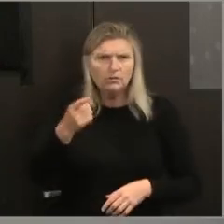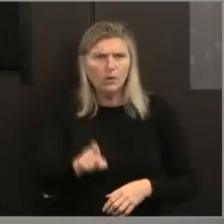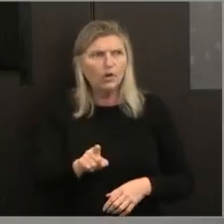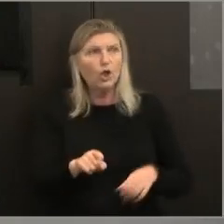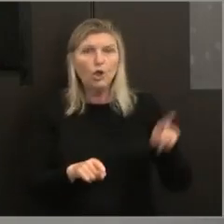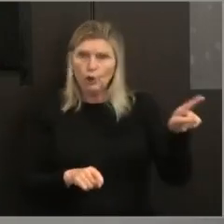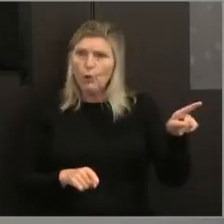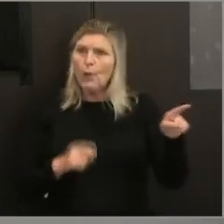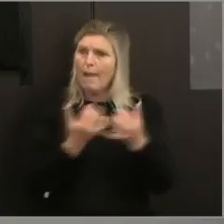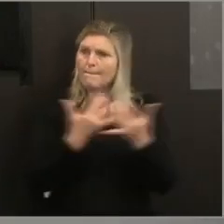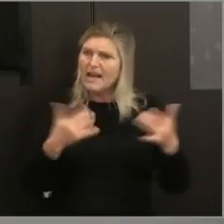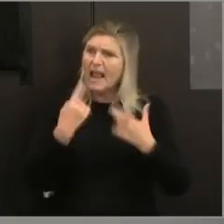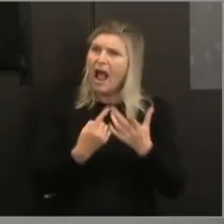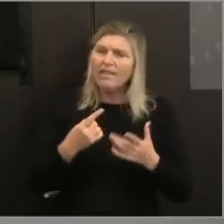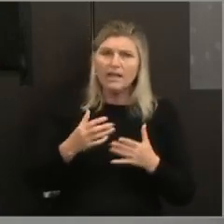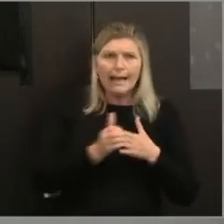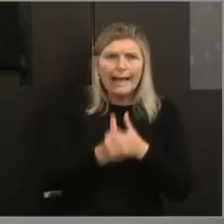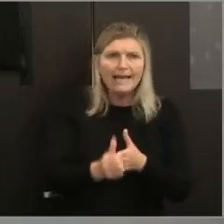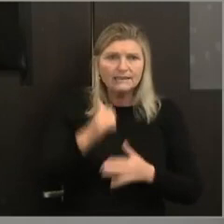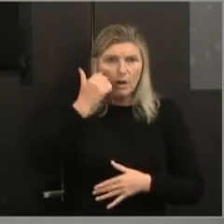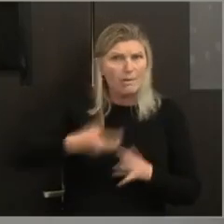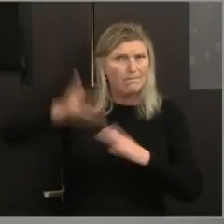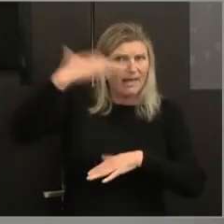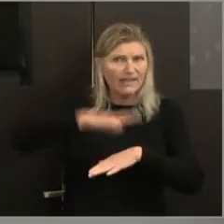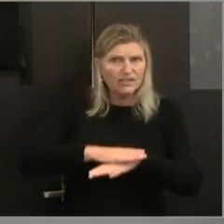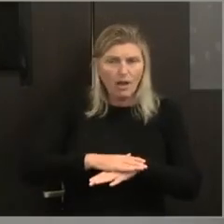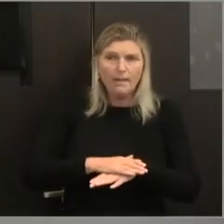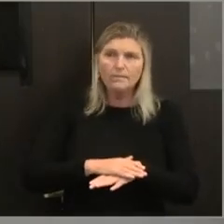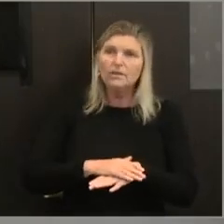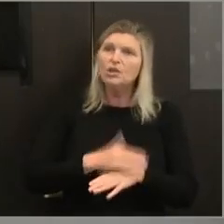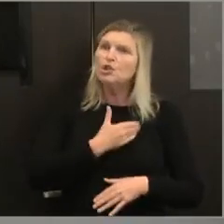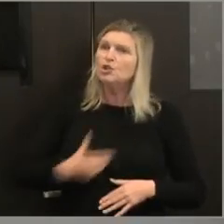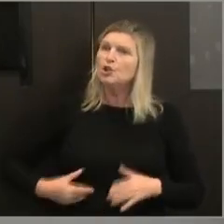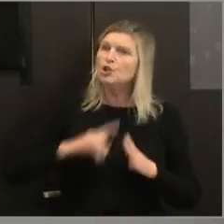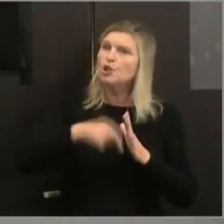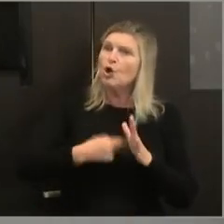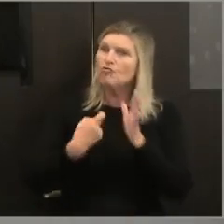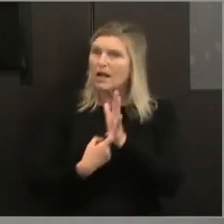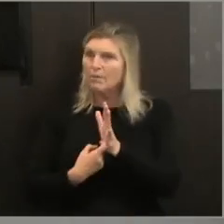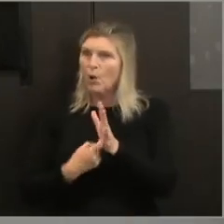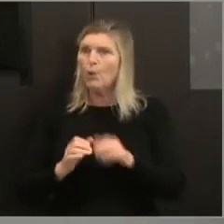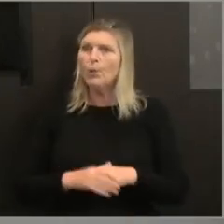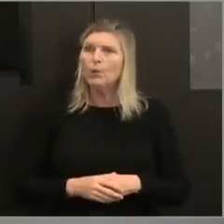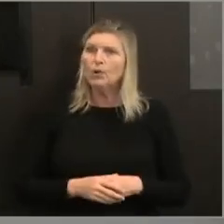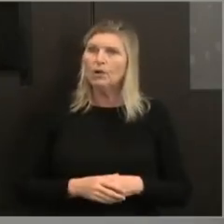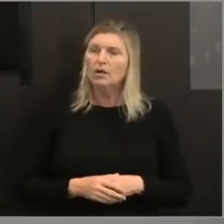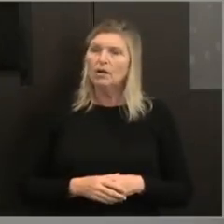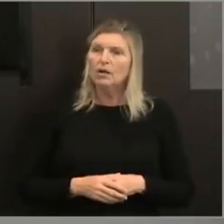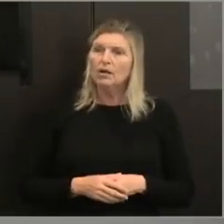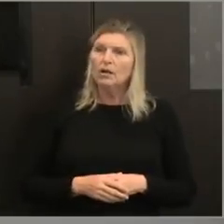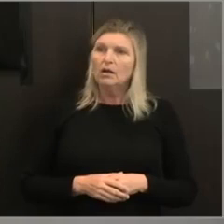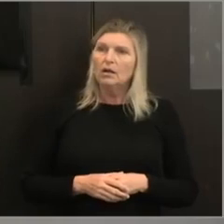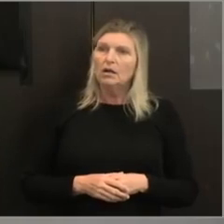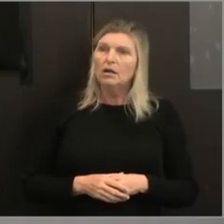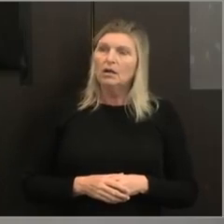you and many other Māori leaders of that time, Sir John Rangihau, Dame Mirasazi, the late Bishop